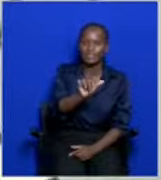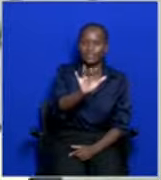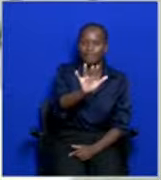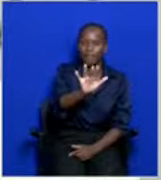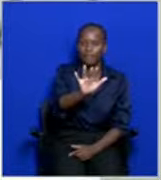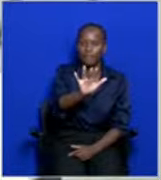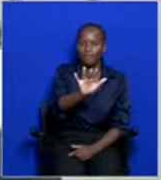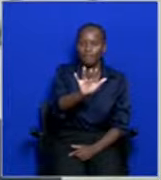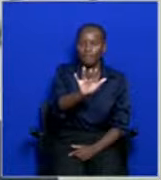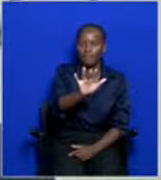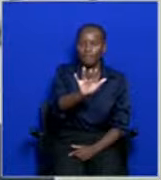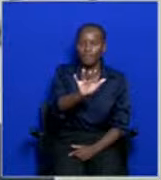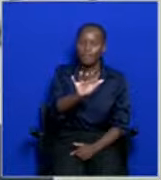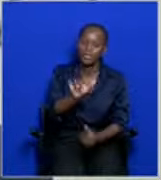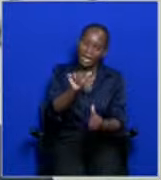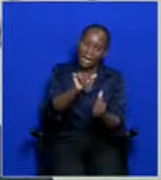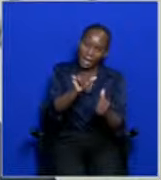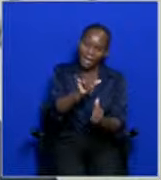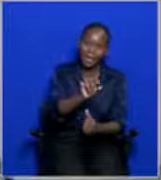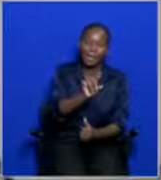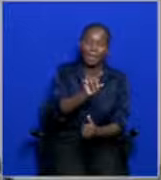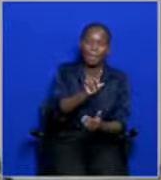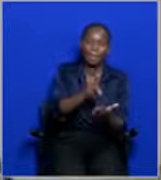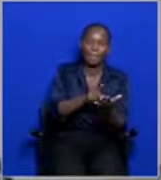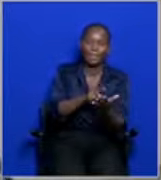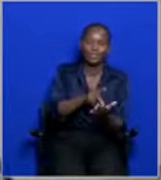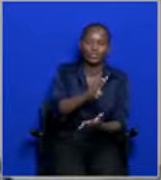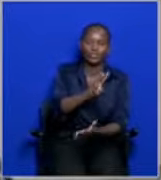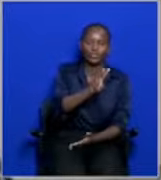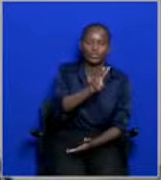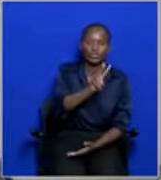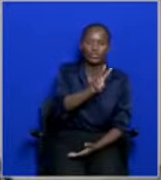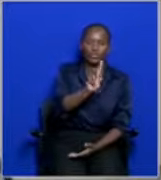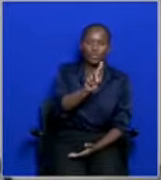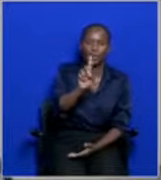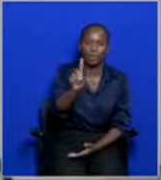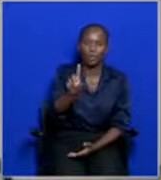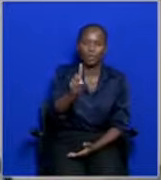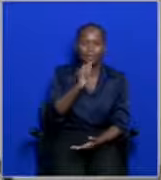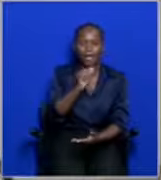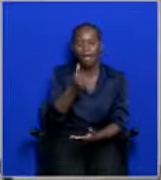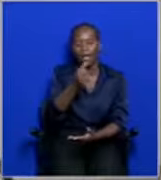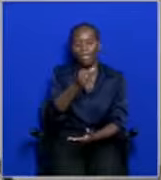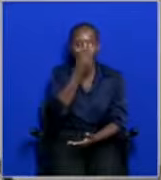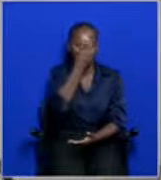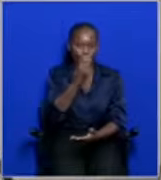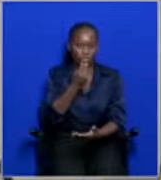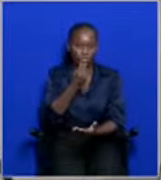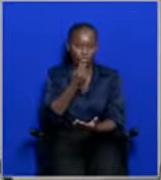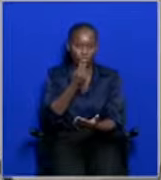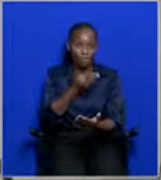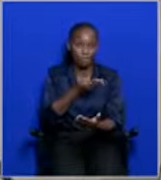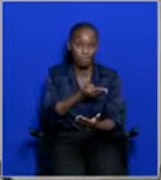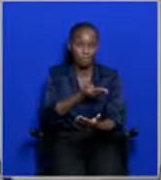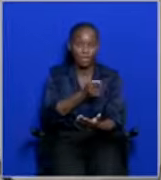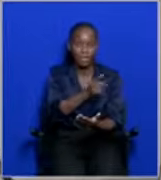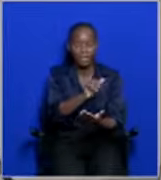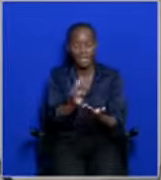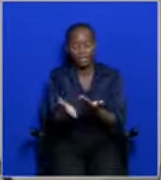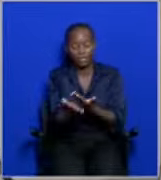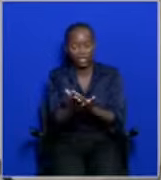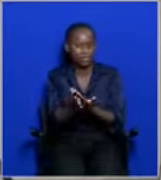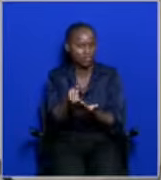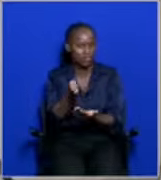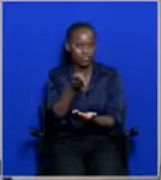pictures, but not attached to this particular document. These documents